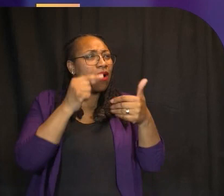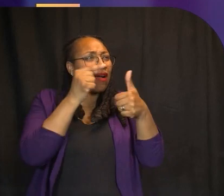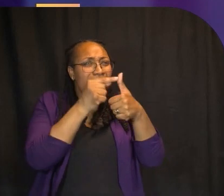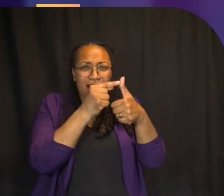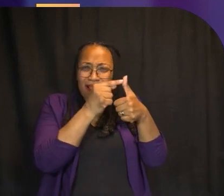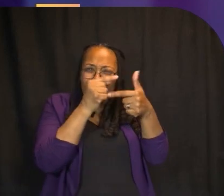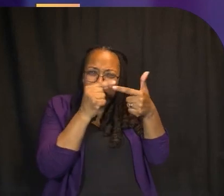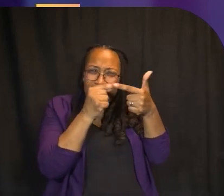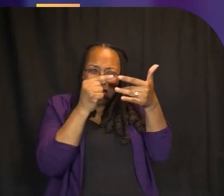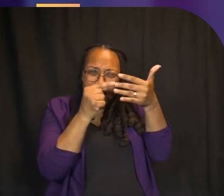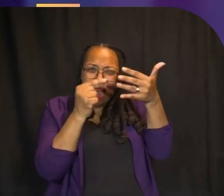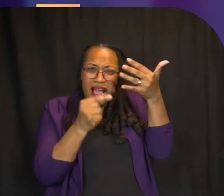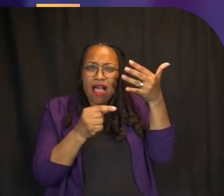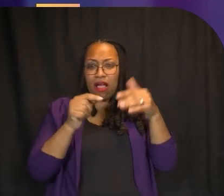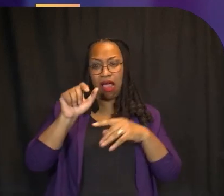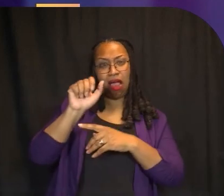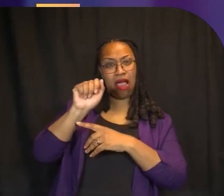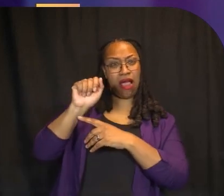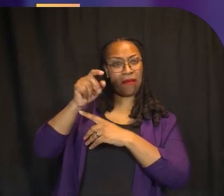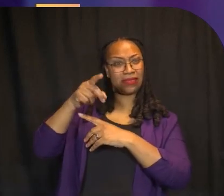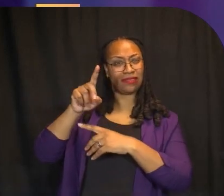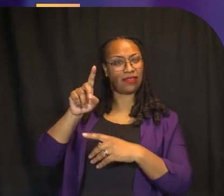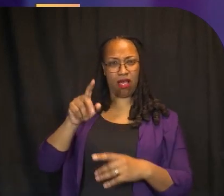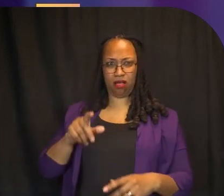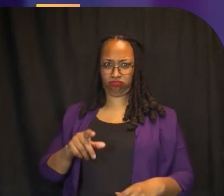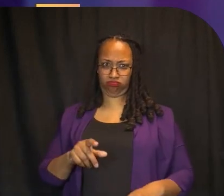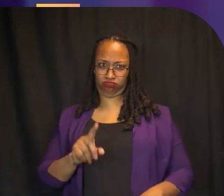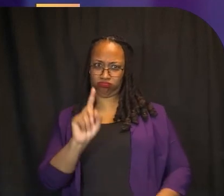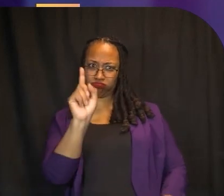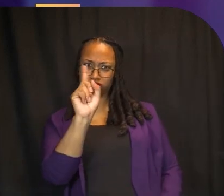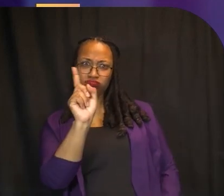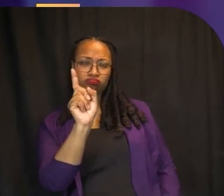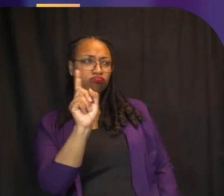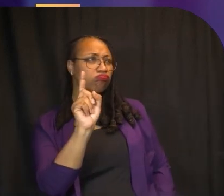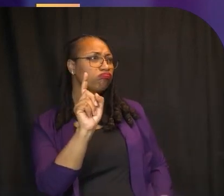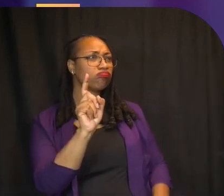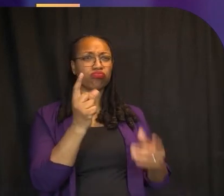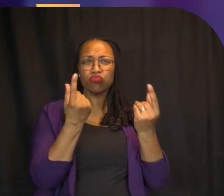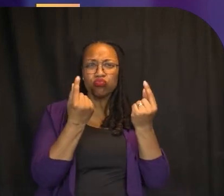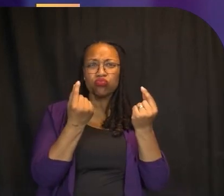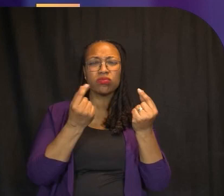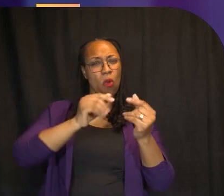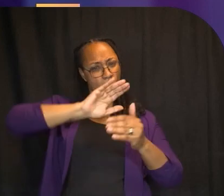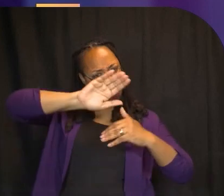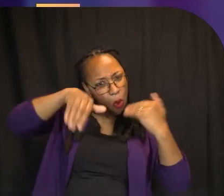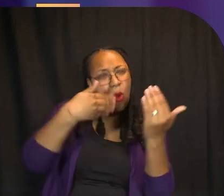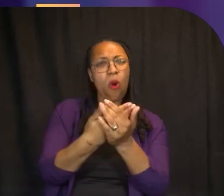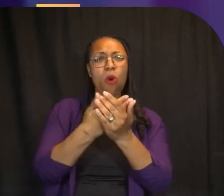that every single disabled life is worthy of protection and no one is dispensable.